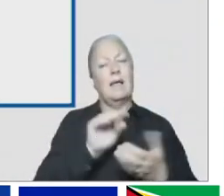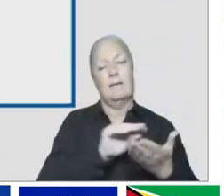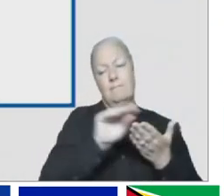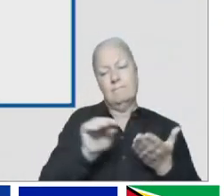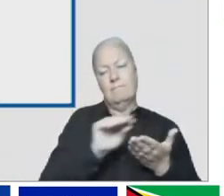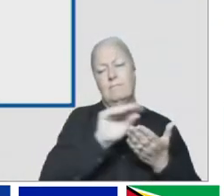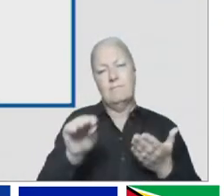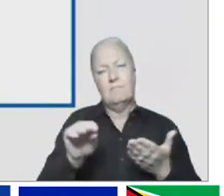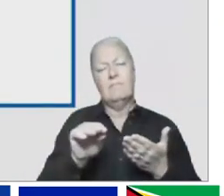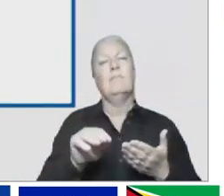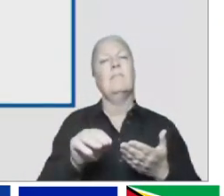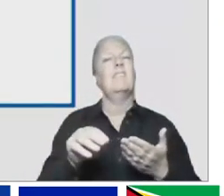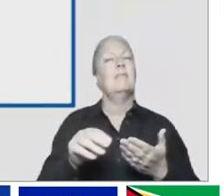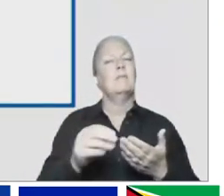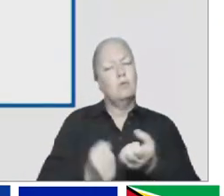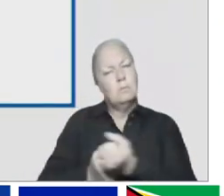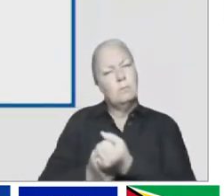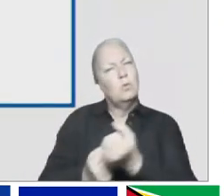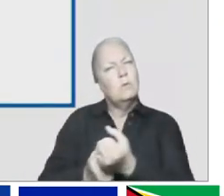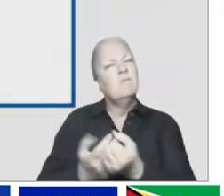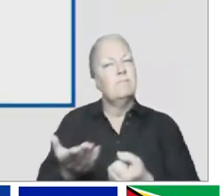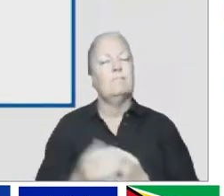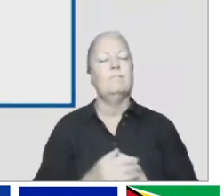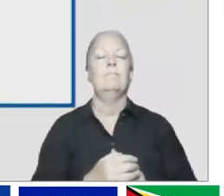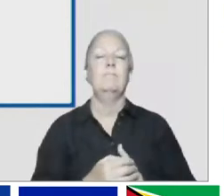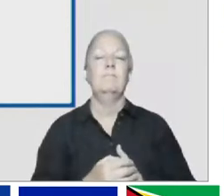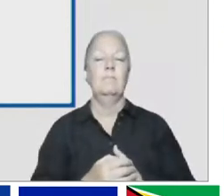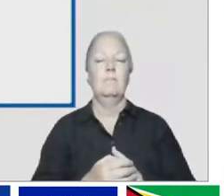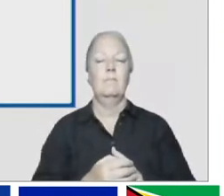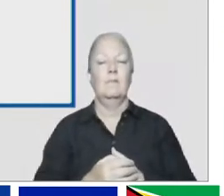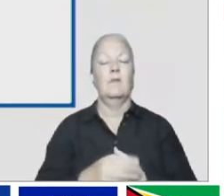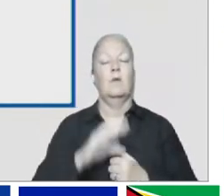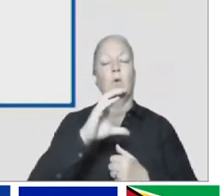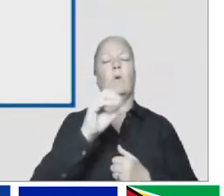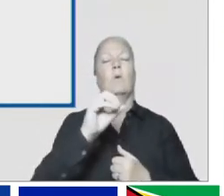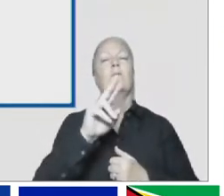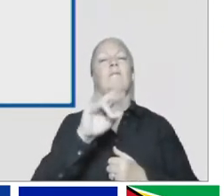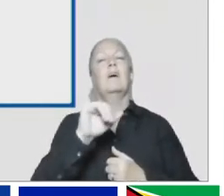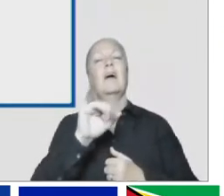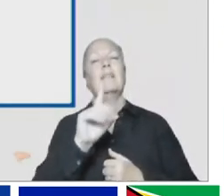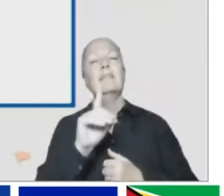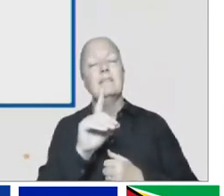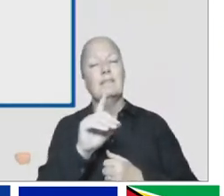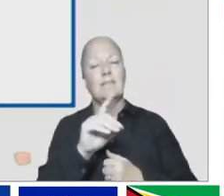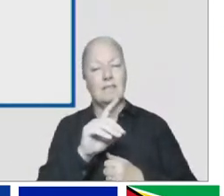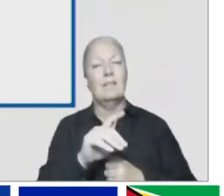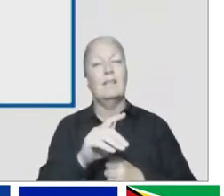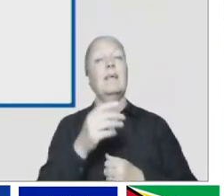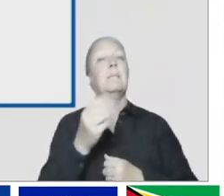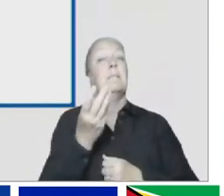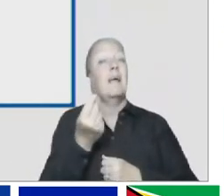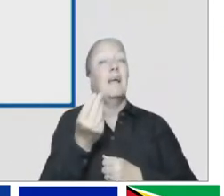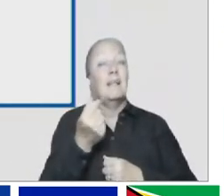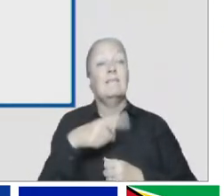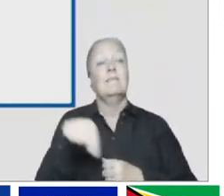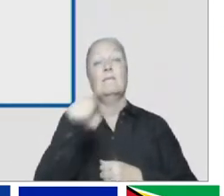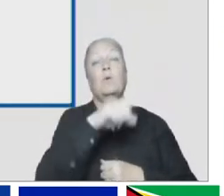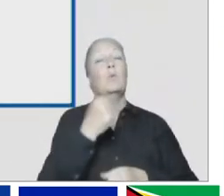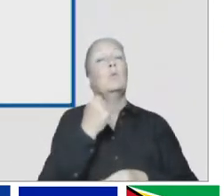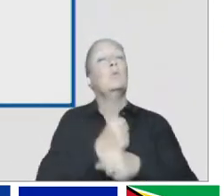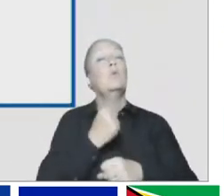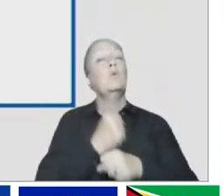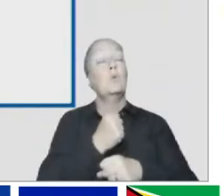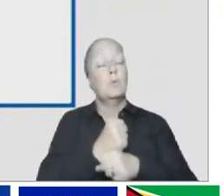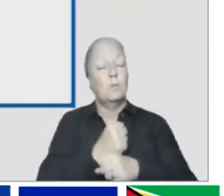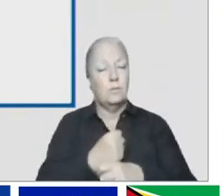had a COVID allocation of resources for employees, the acronym CARE program. And